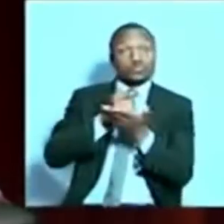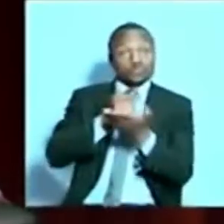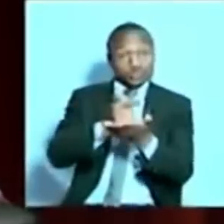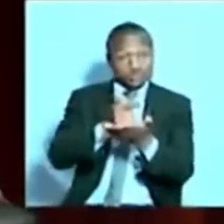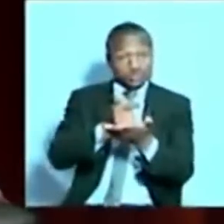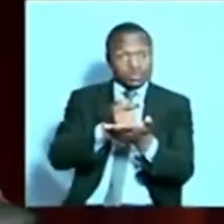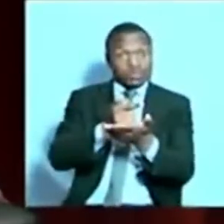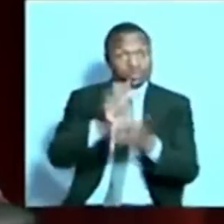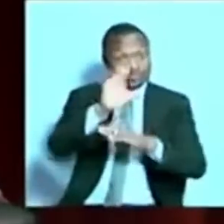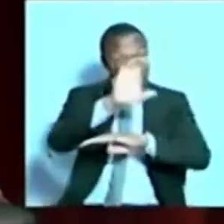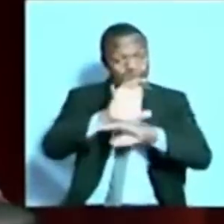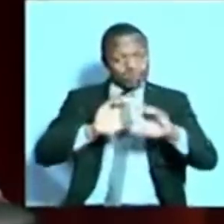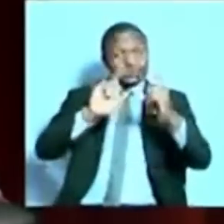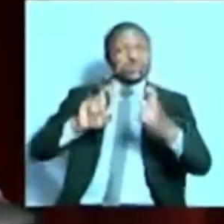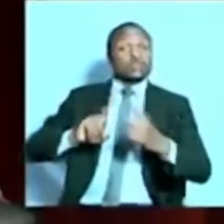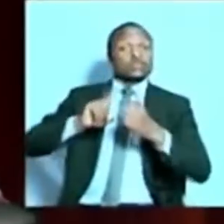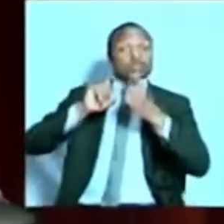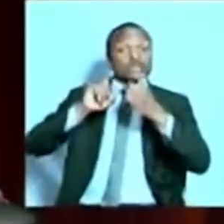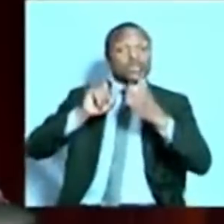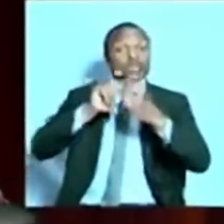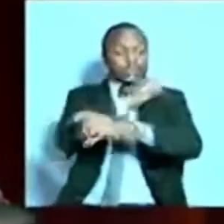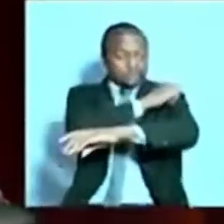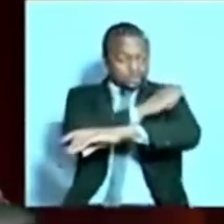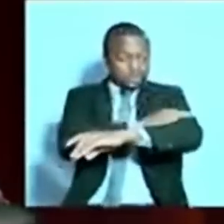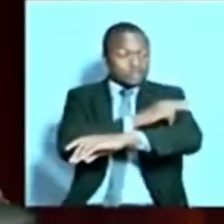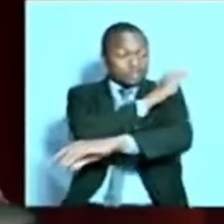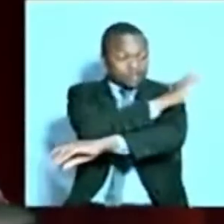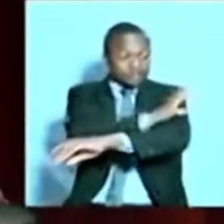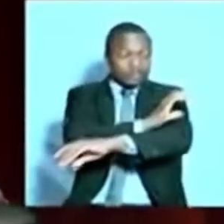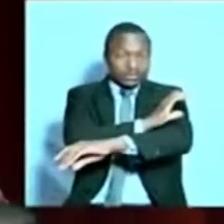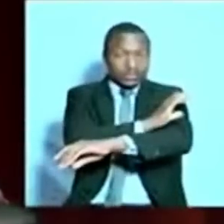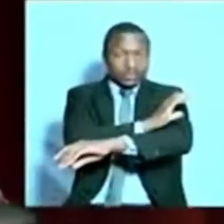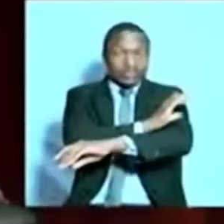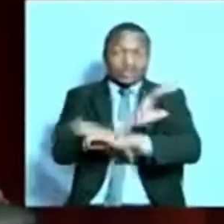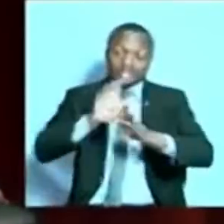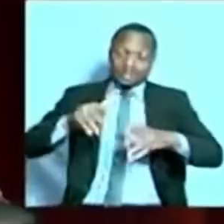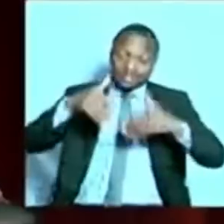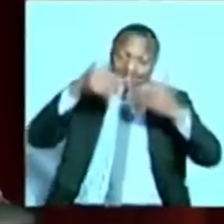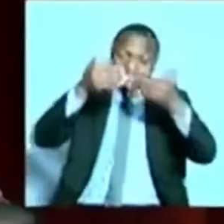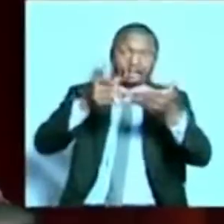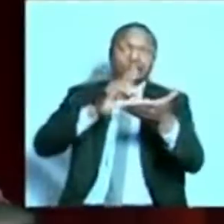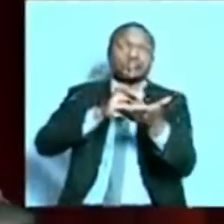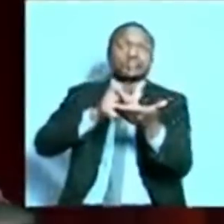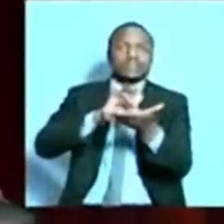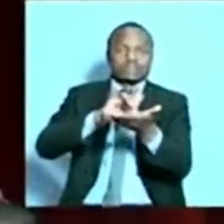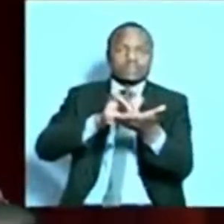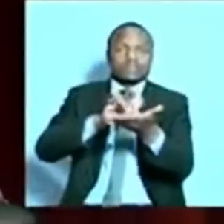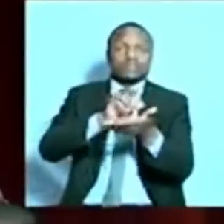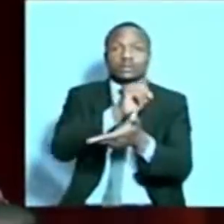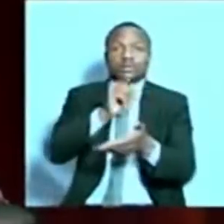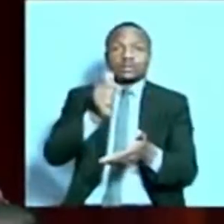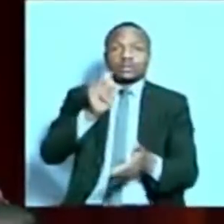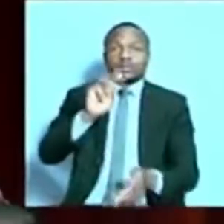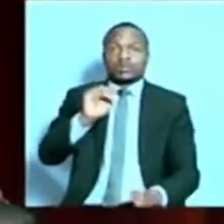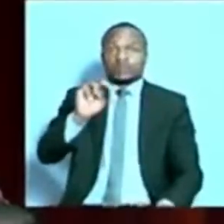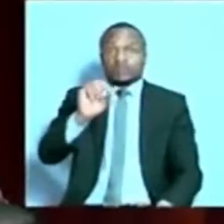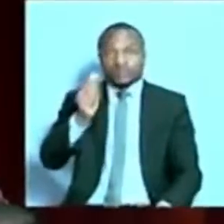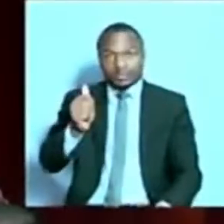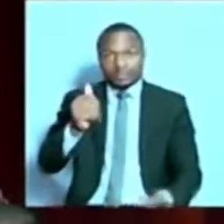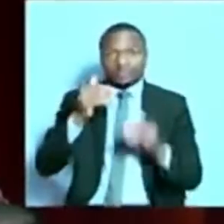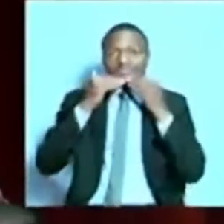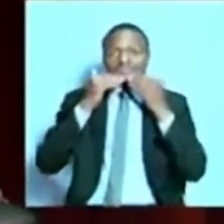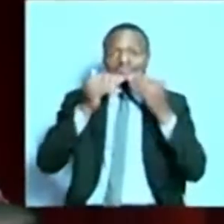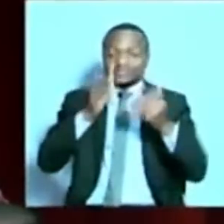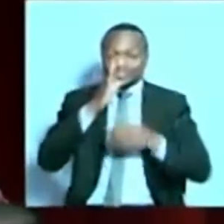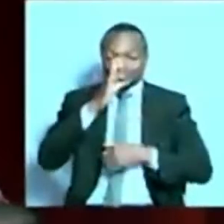is causing challenges on the hospitals, vis-a-vis the supply of drugs by ZAMSA. Thank